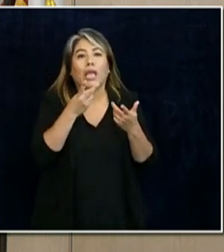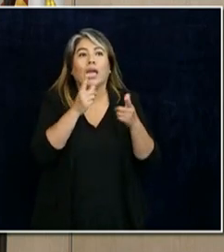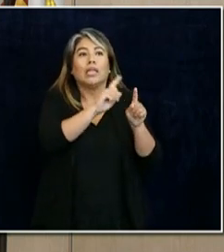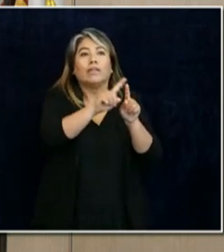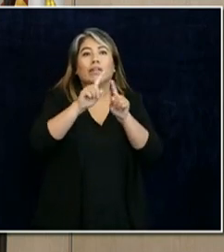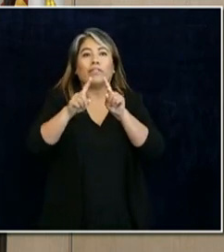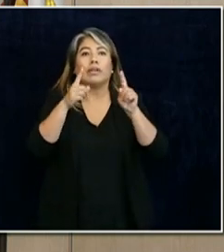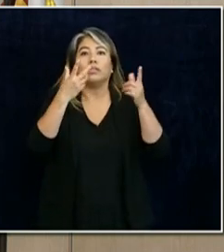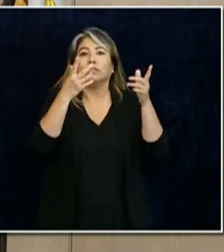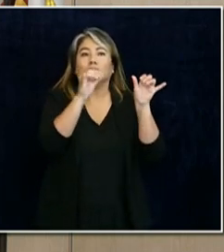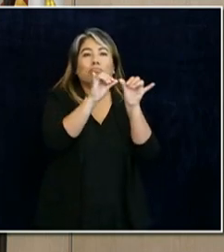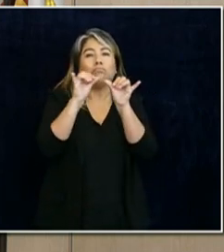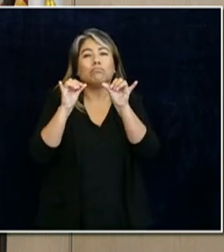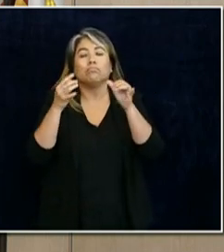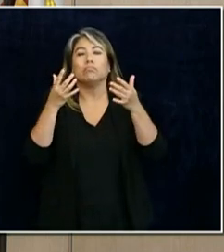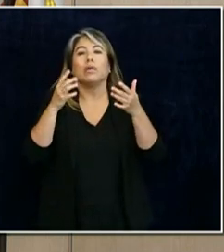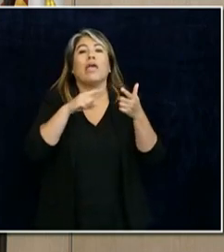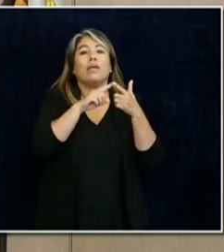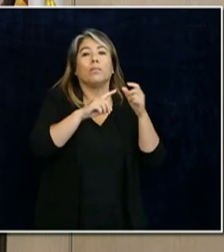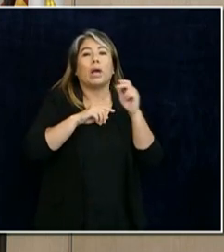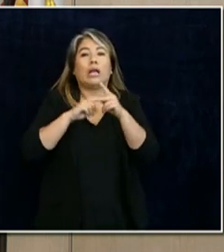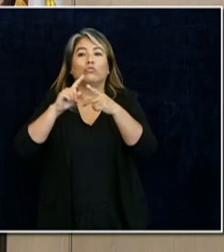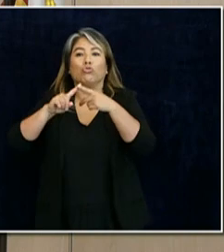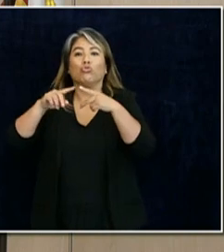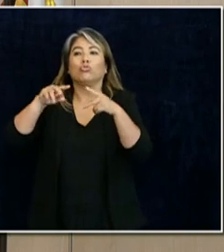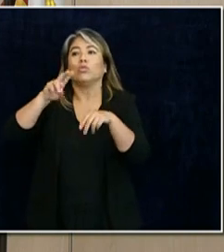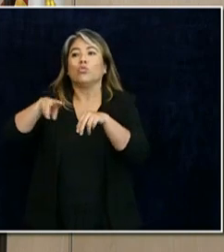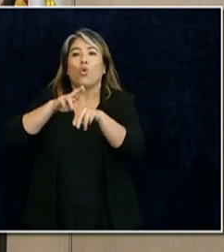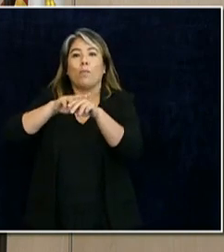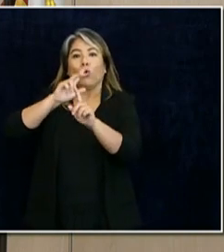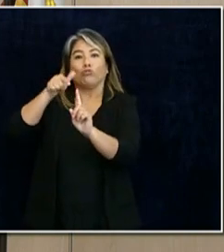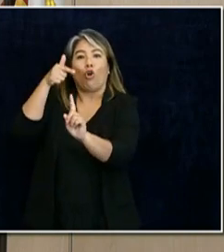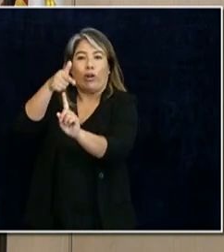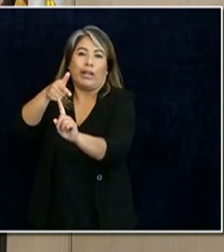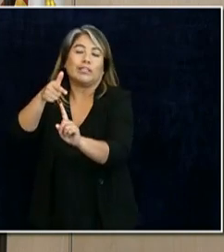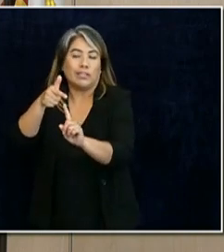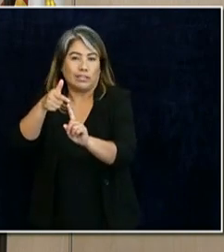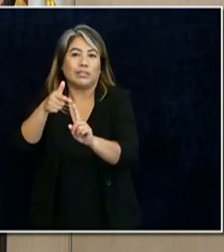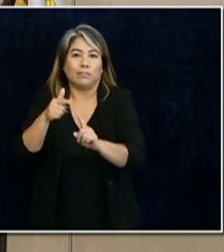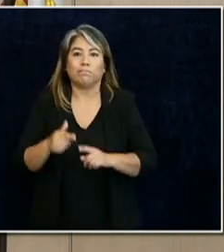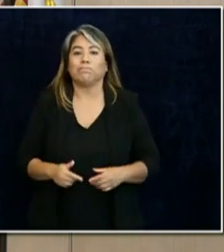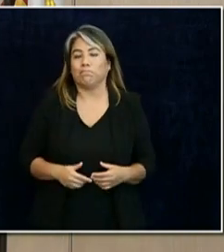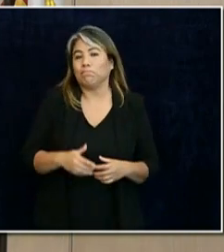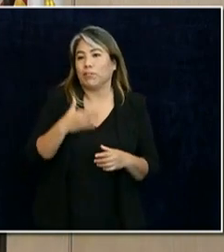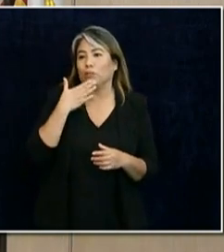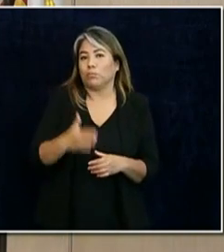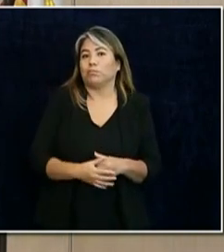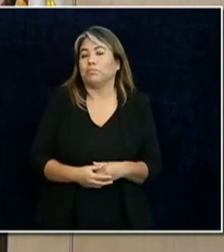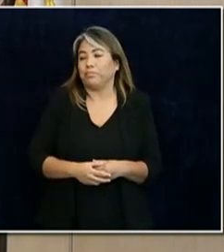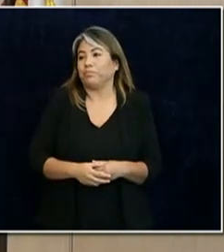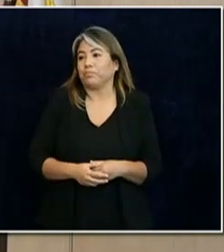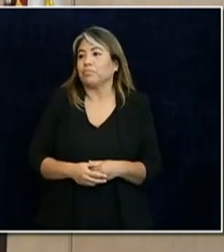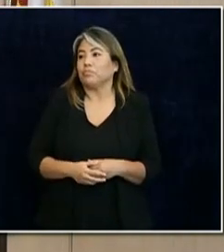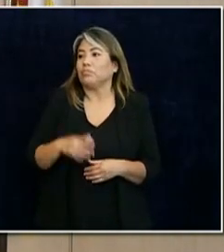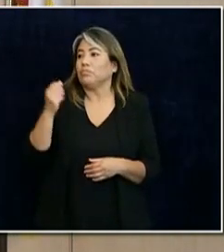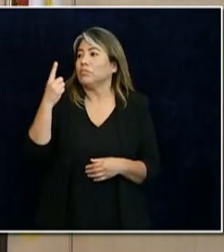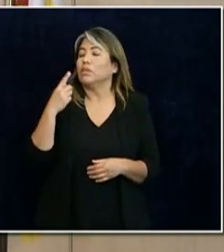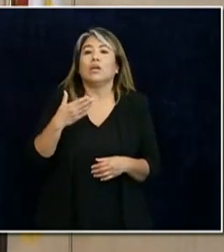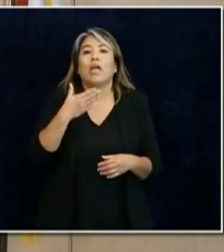metrics return to the normal targets that have been set. Thank you. Thanks. And